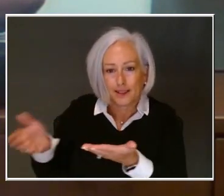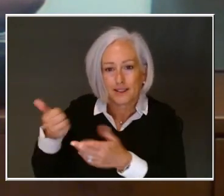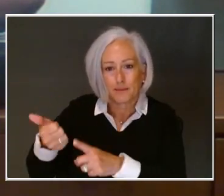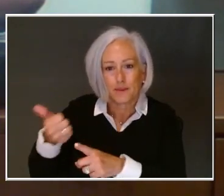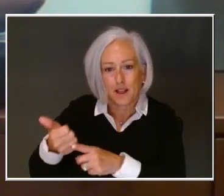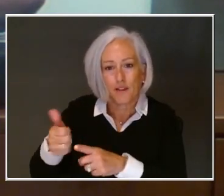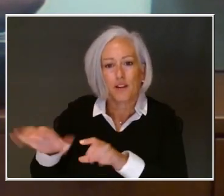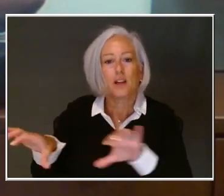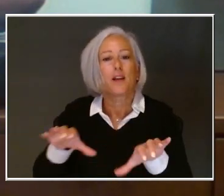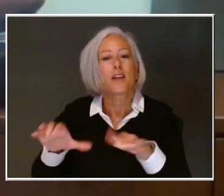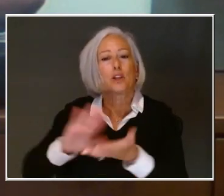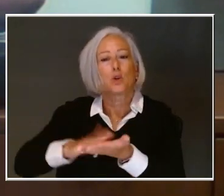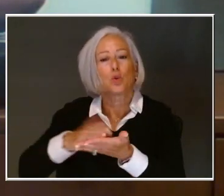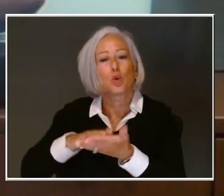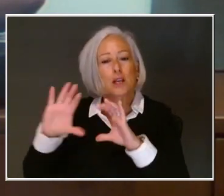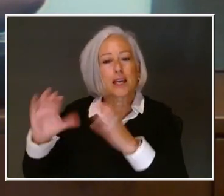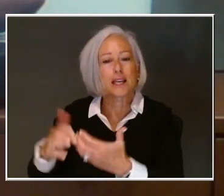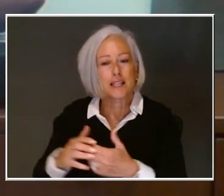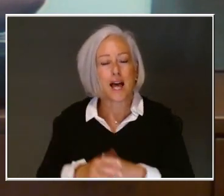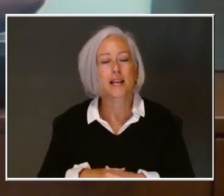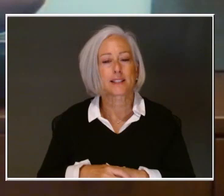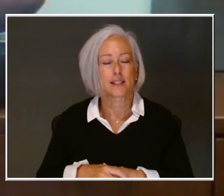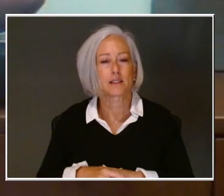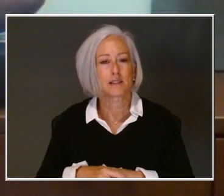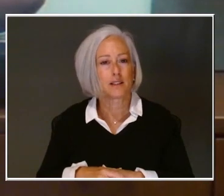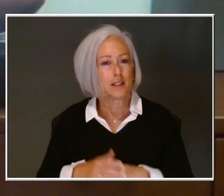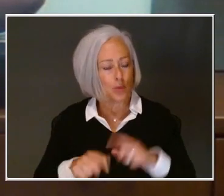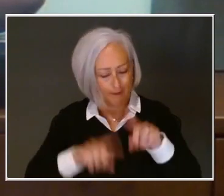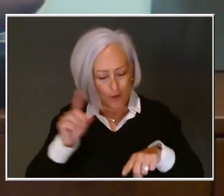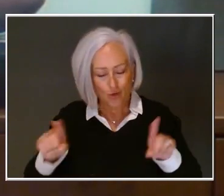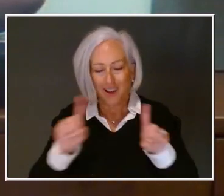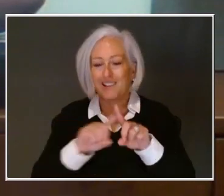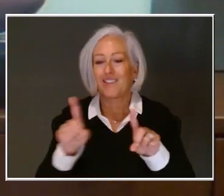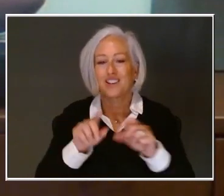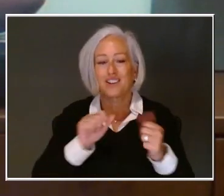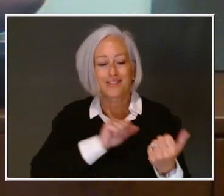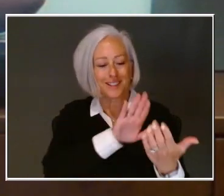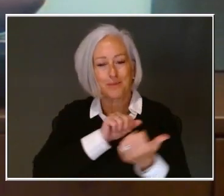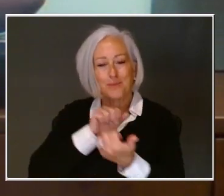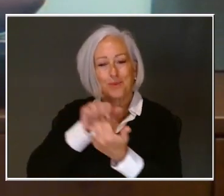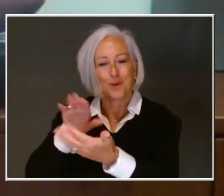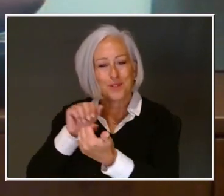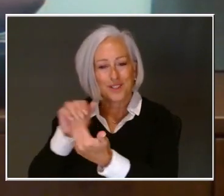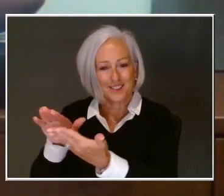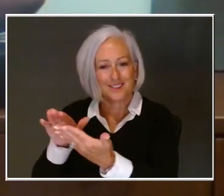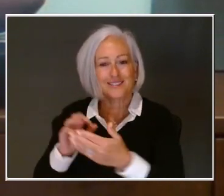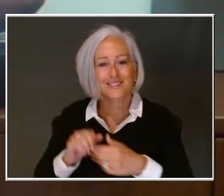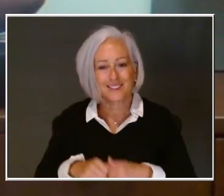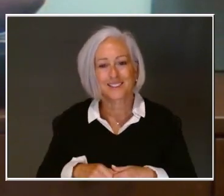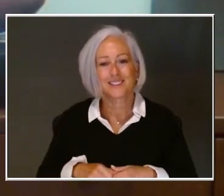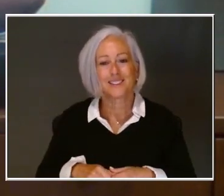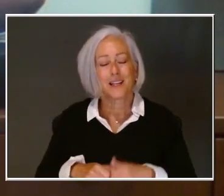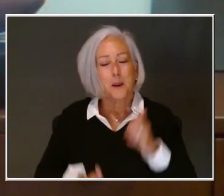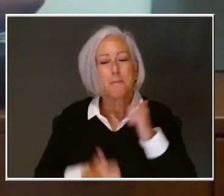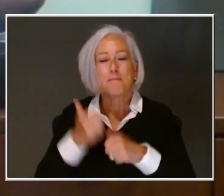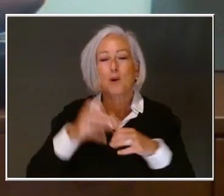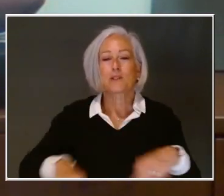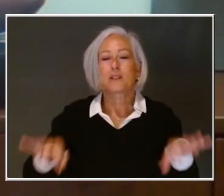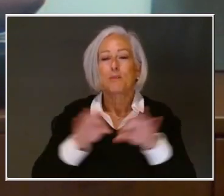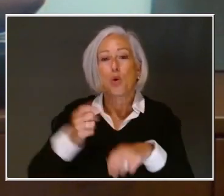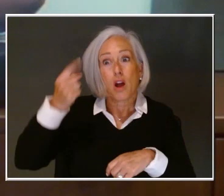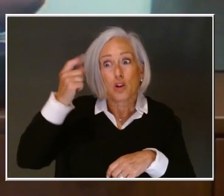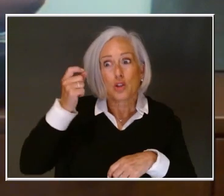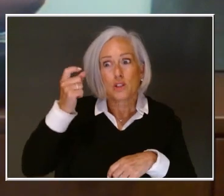So there's a lot of different ways to do that. I think the most important thing is just understanding the aspects of